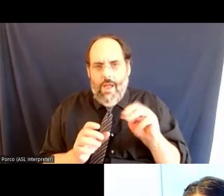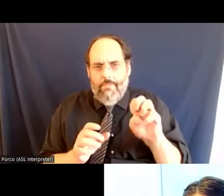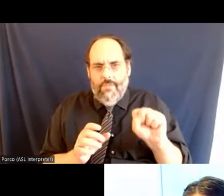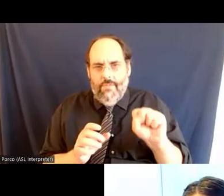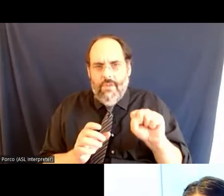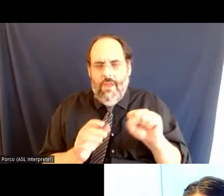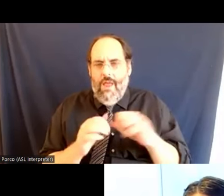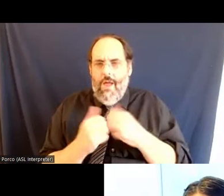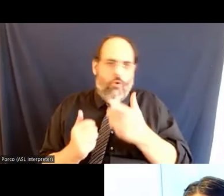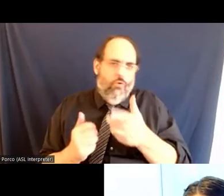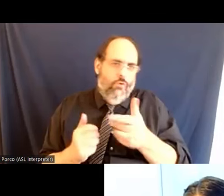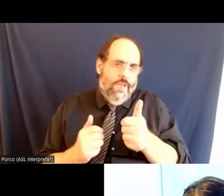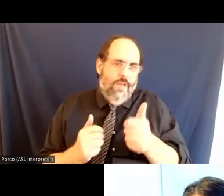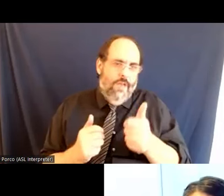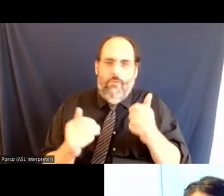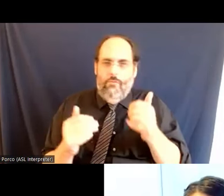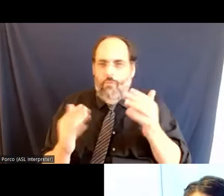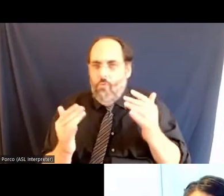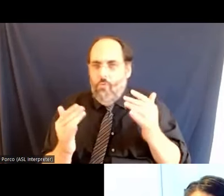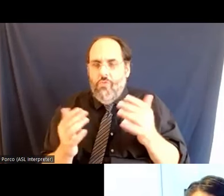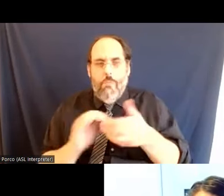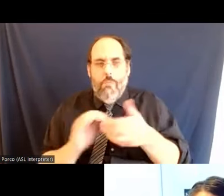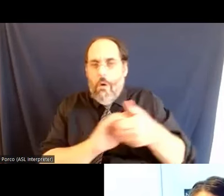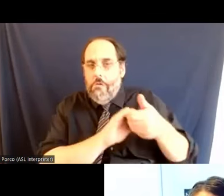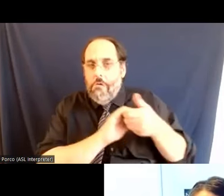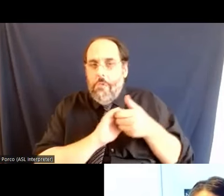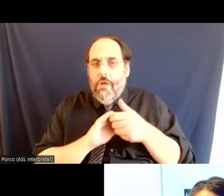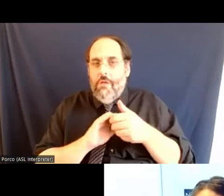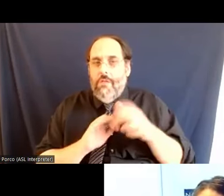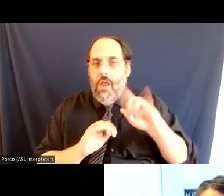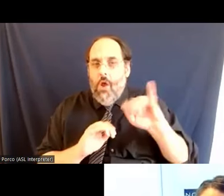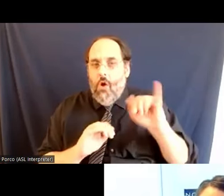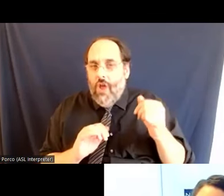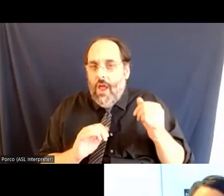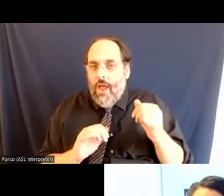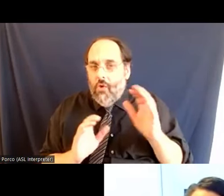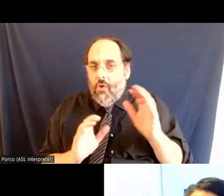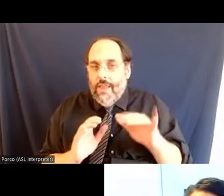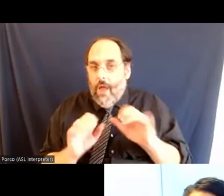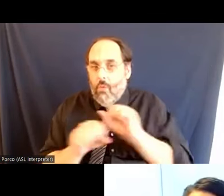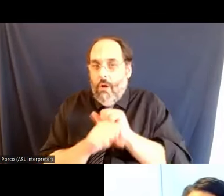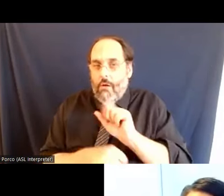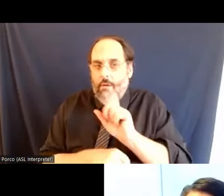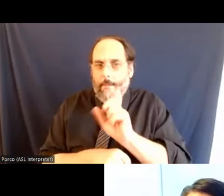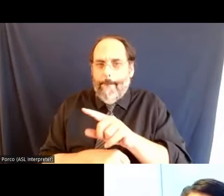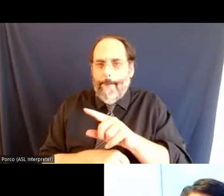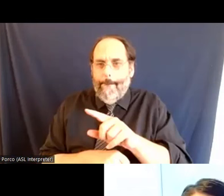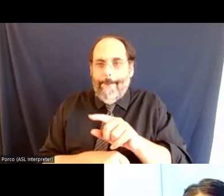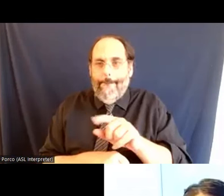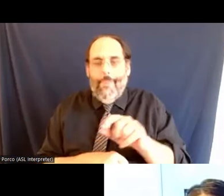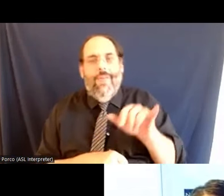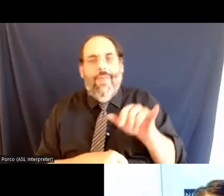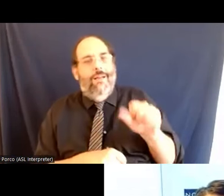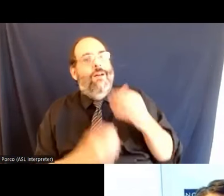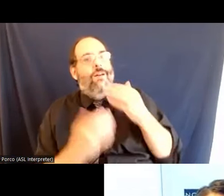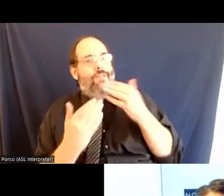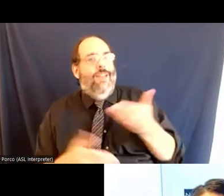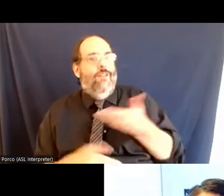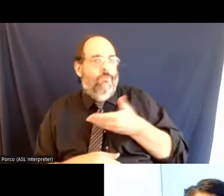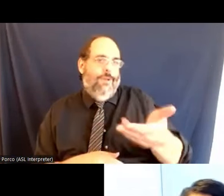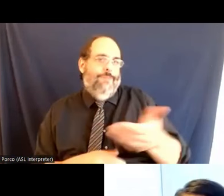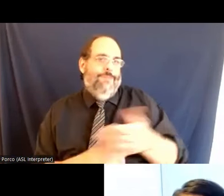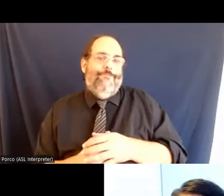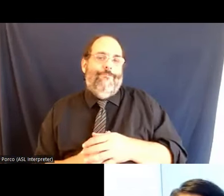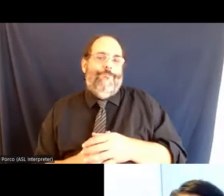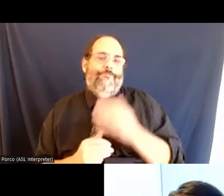all have and are hoping to partner with the Justice Department in doing this work. Yeah, well, thanks again for having me